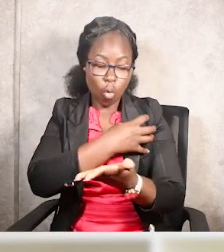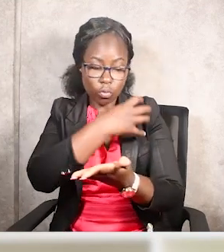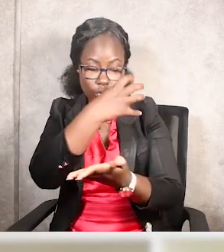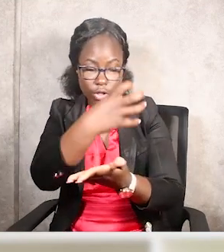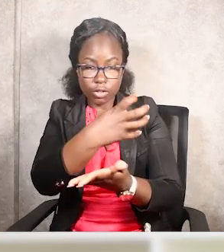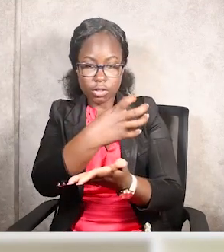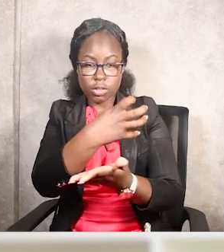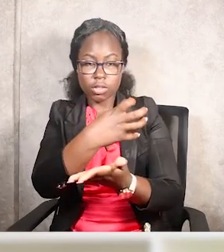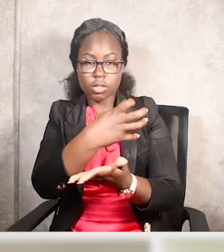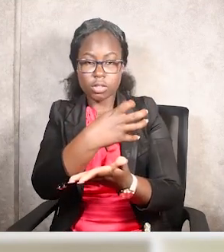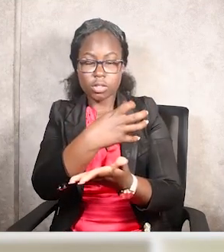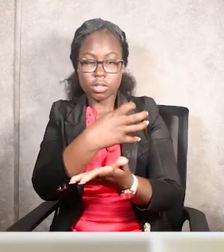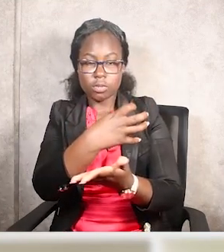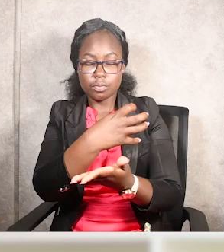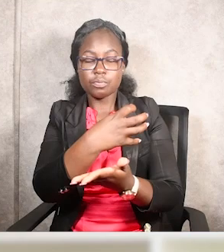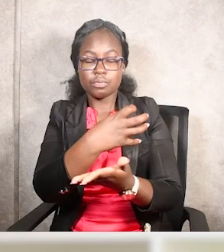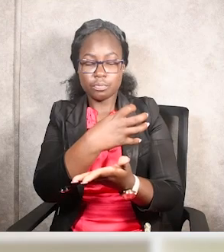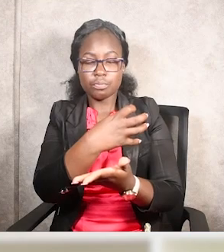rich.